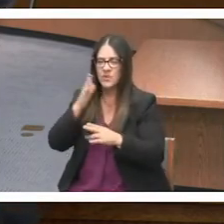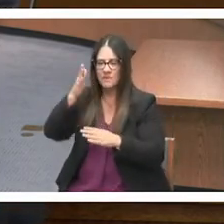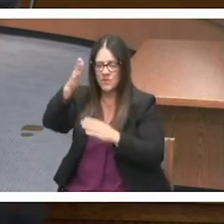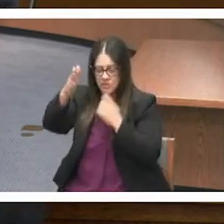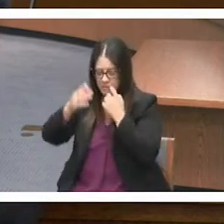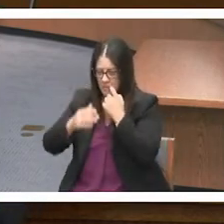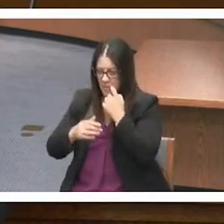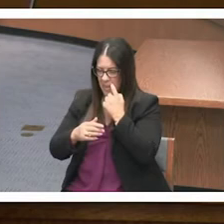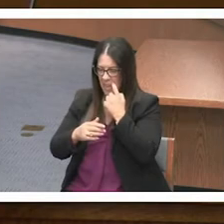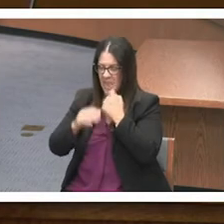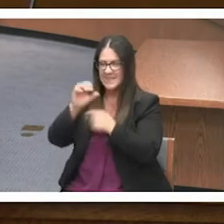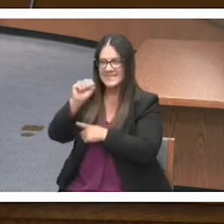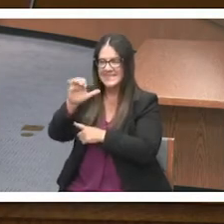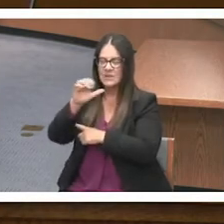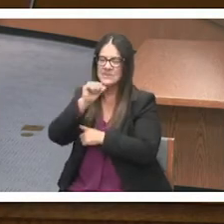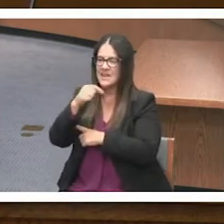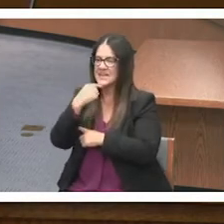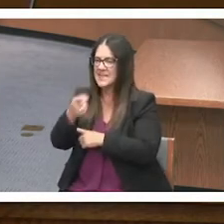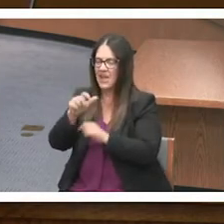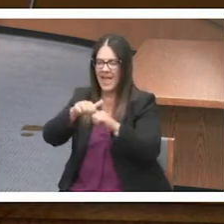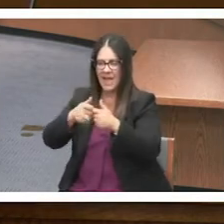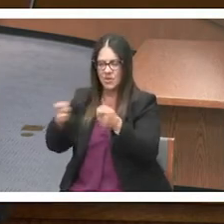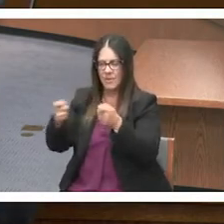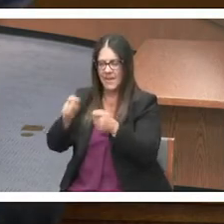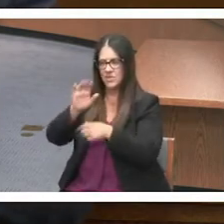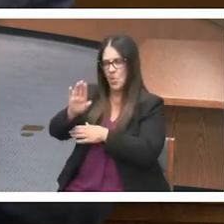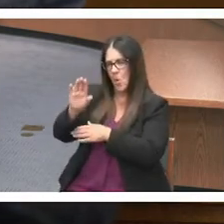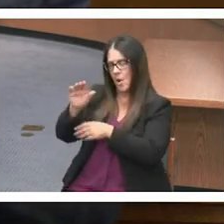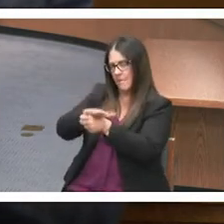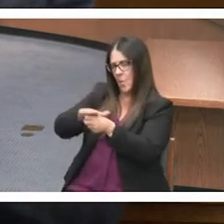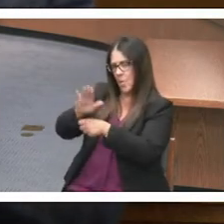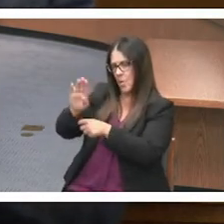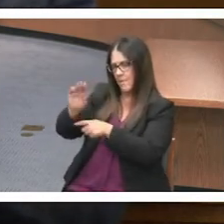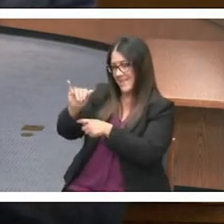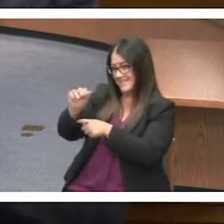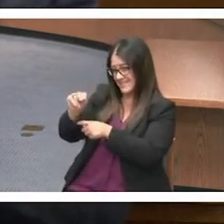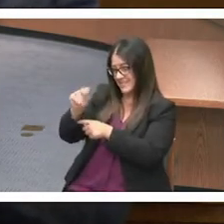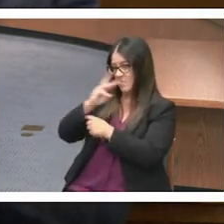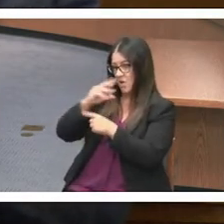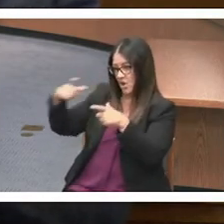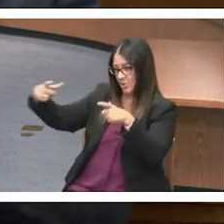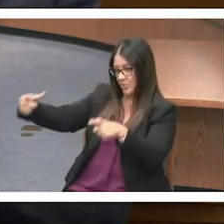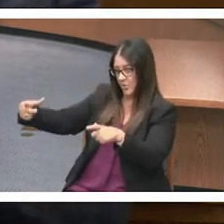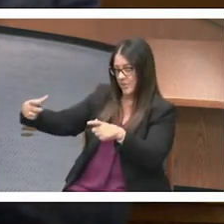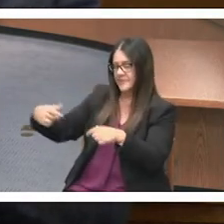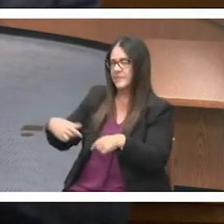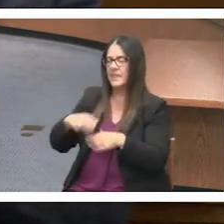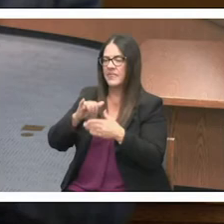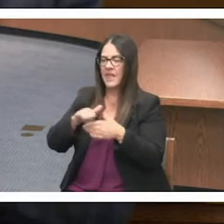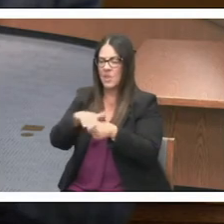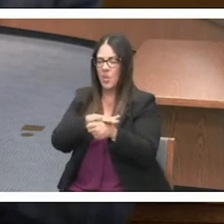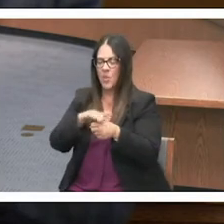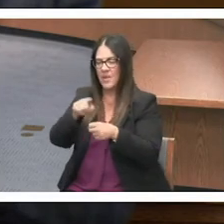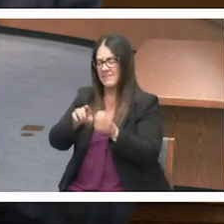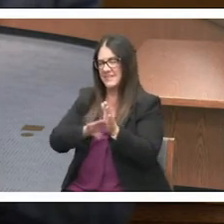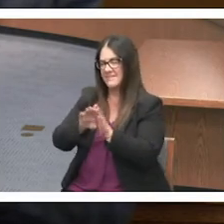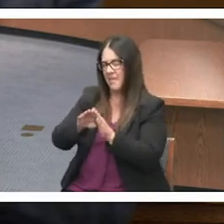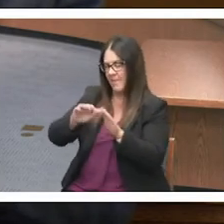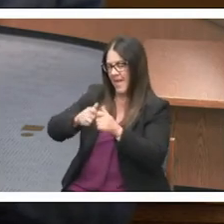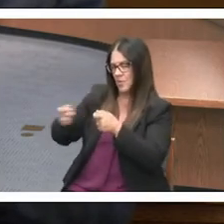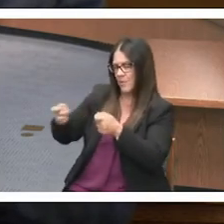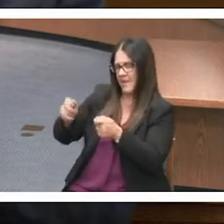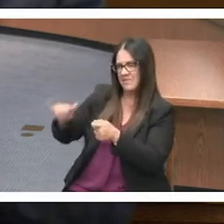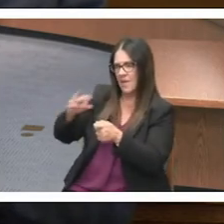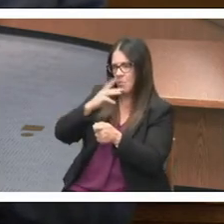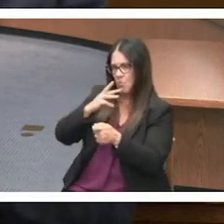not Sacramento is going to tell you how to manage your basin. It's locals are going to develop these plans to manage their basins.